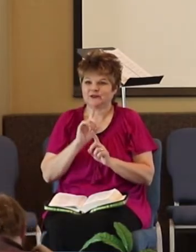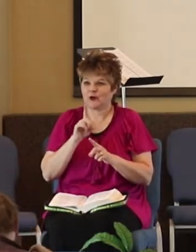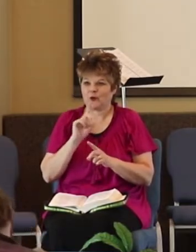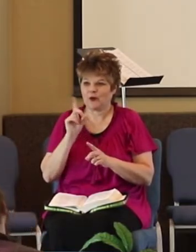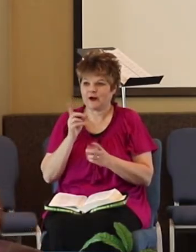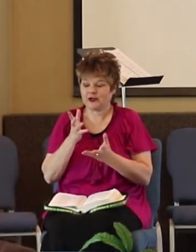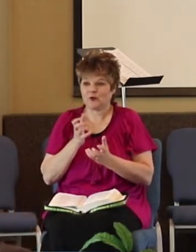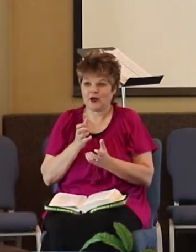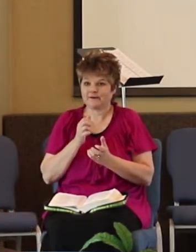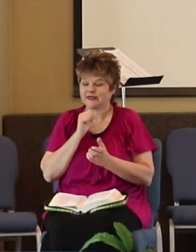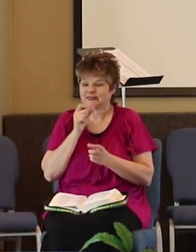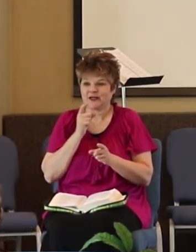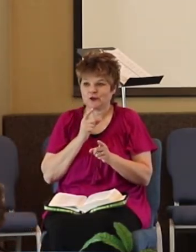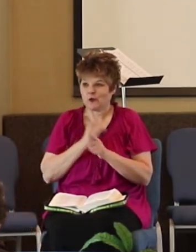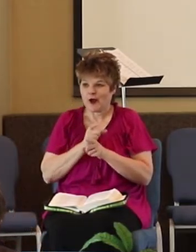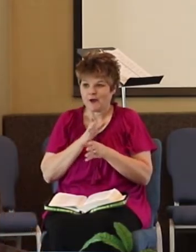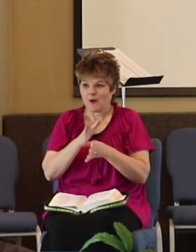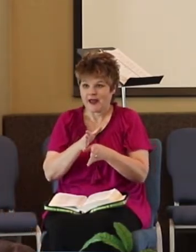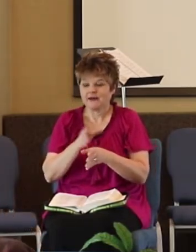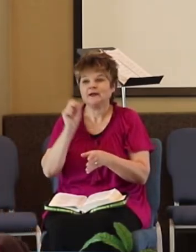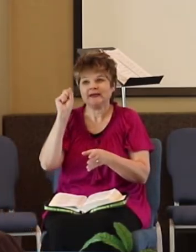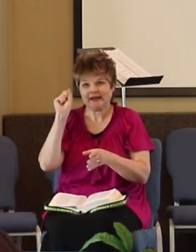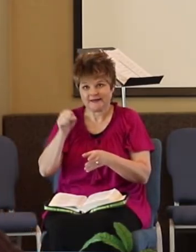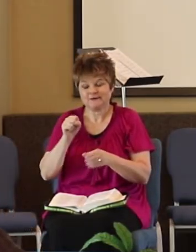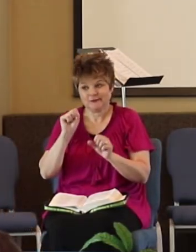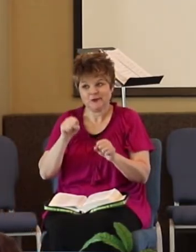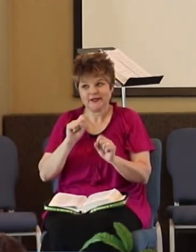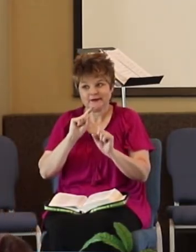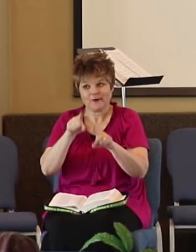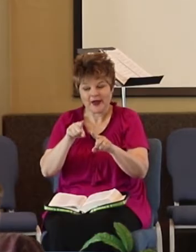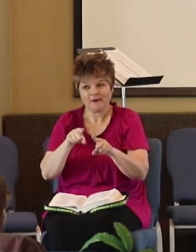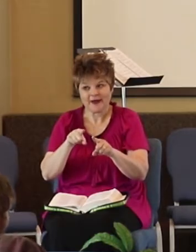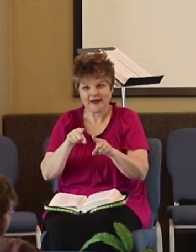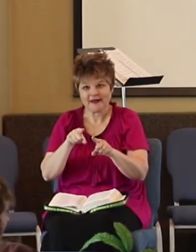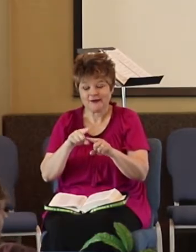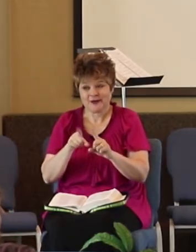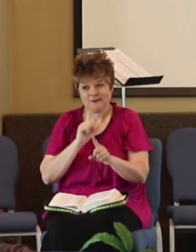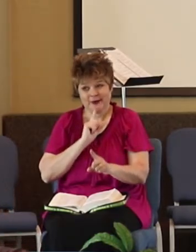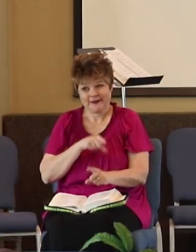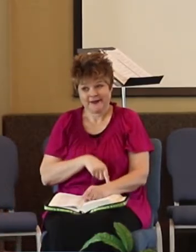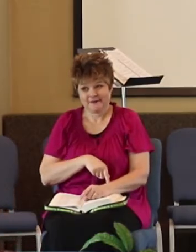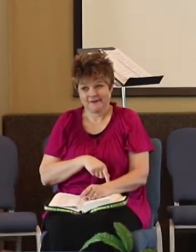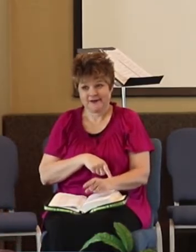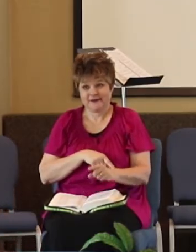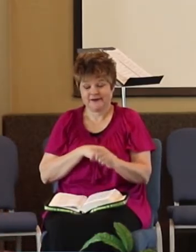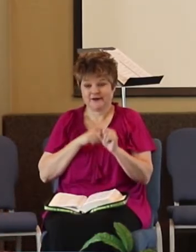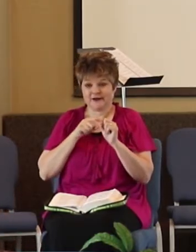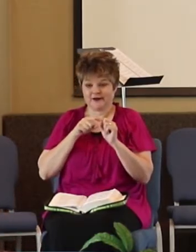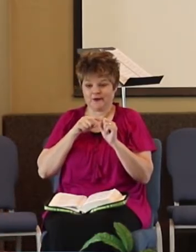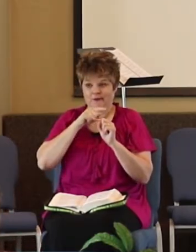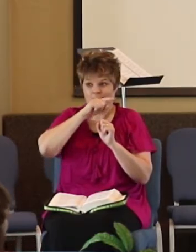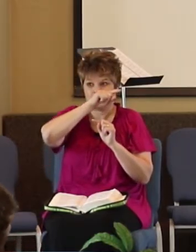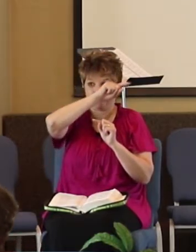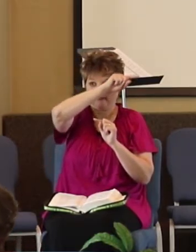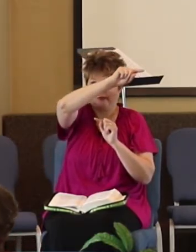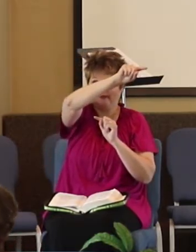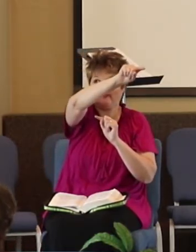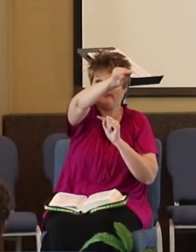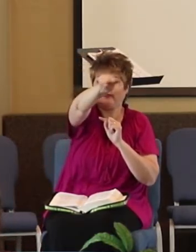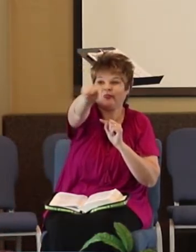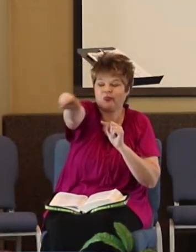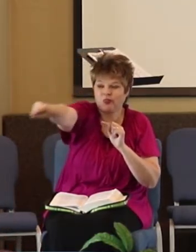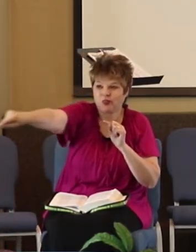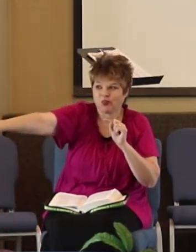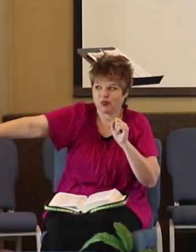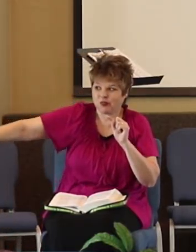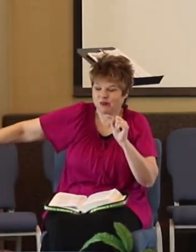go because it's not the right direction. Yes, you can get there. But really? Have you ever driven through Canada in the middle of